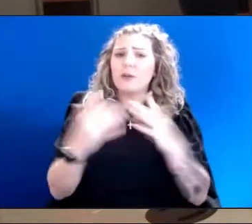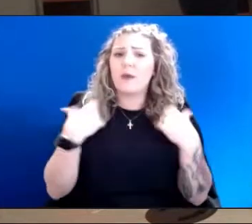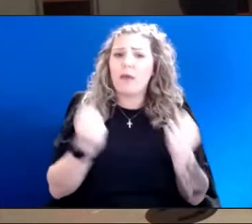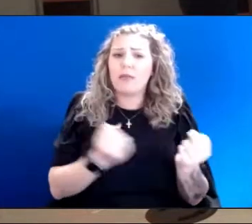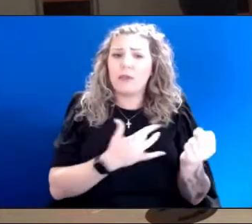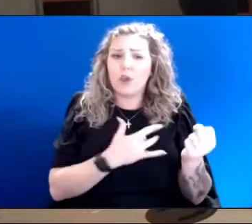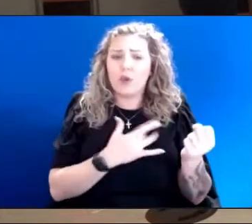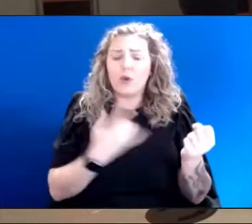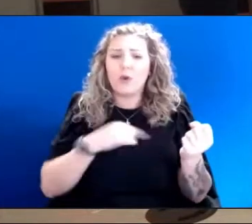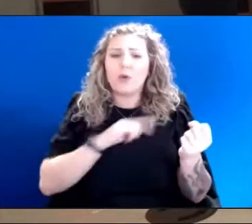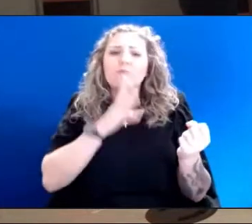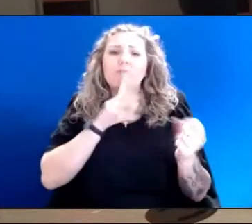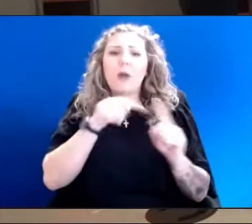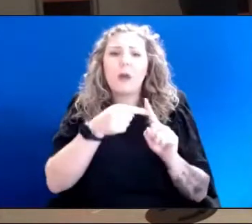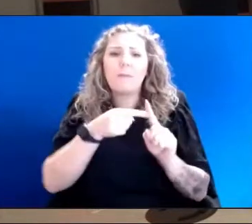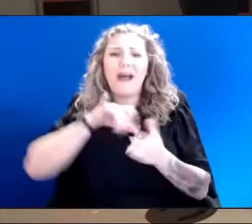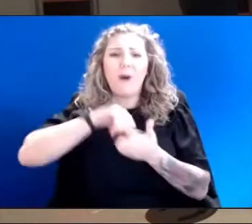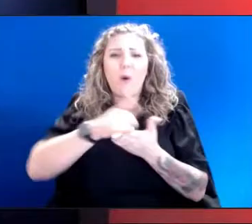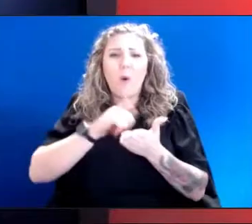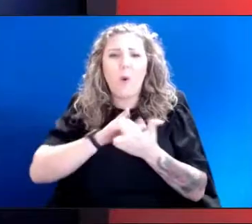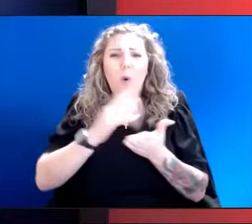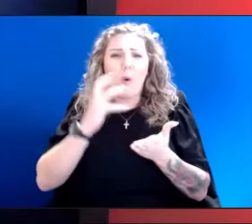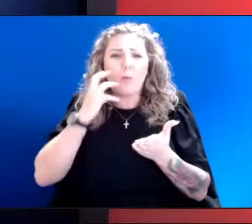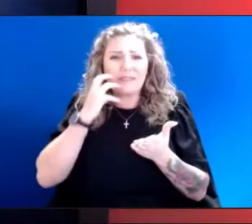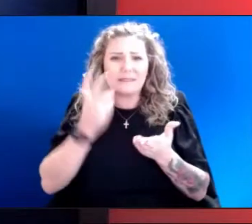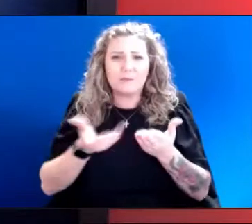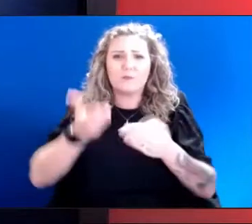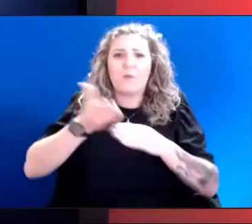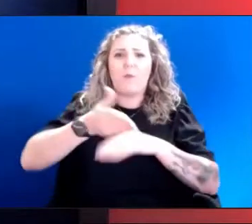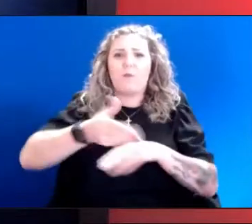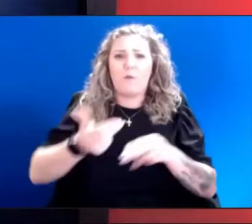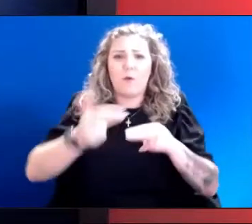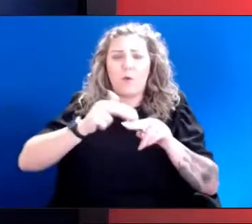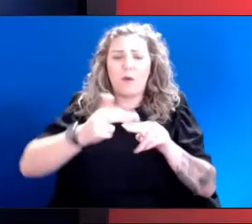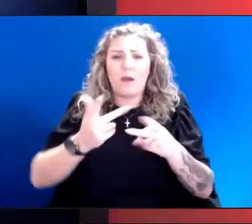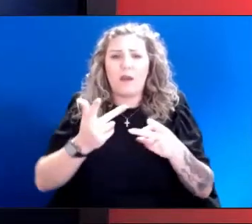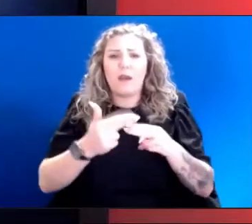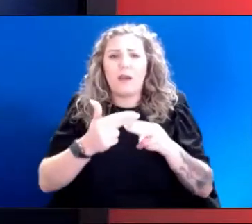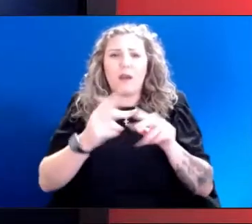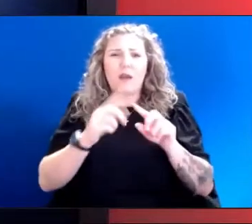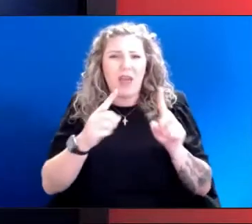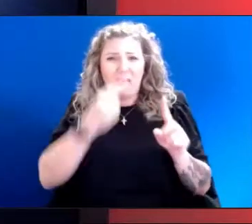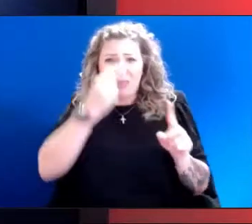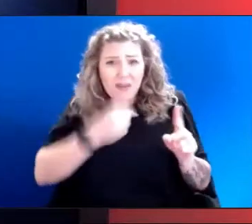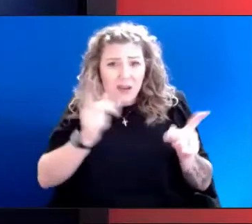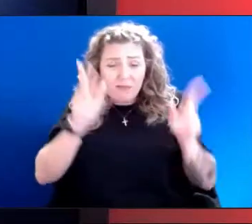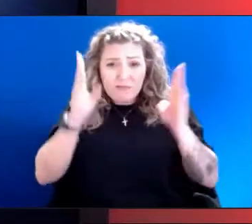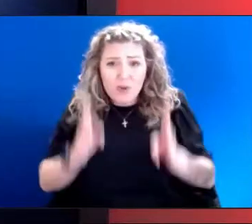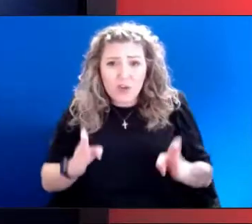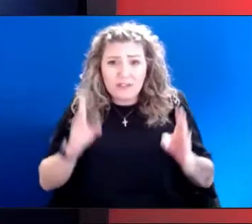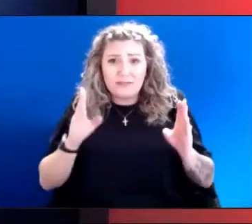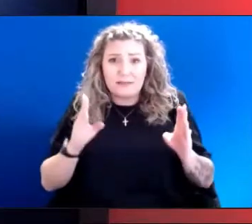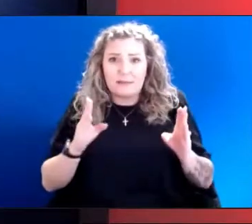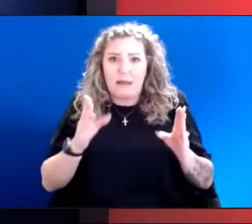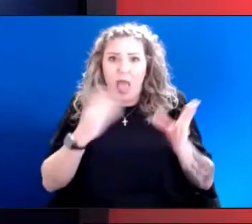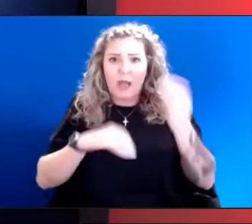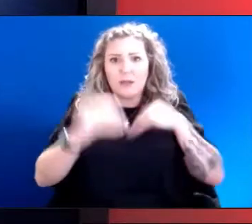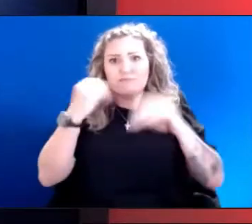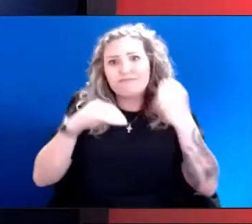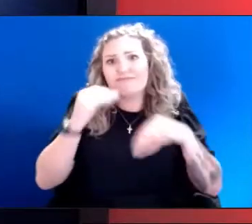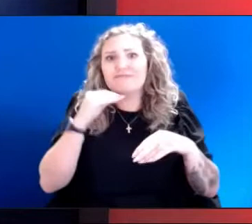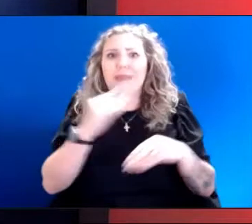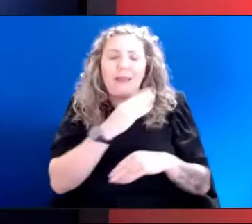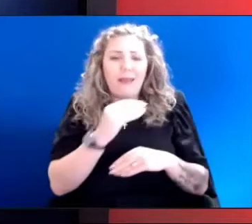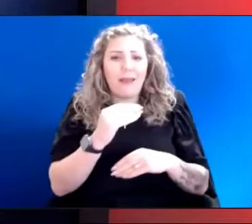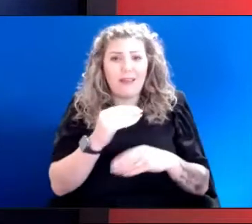talk about obesity, right? But what about the thin person who's a junk food junkie? Can you be thin and still have an unhealthy heart from a